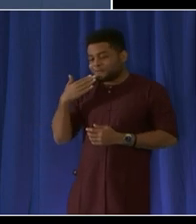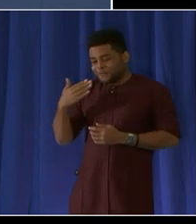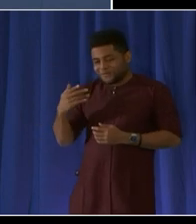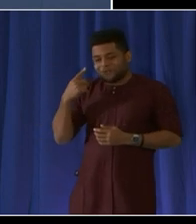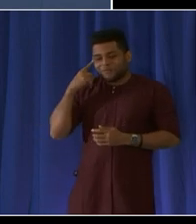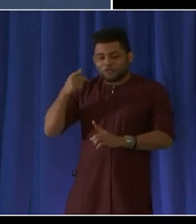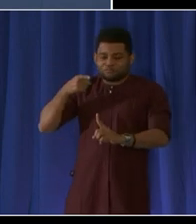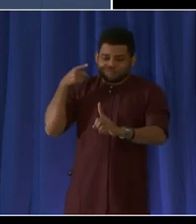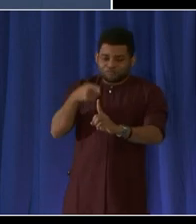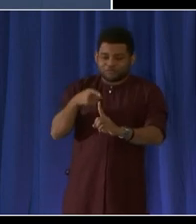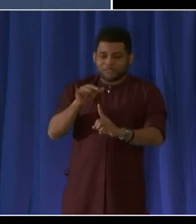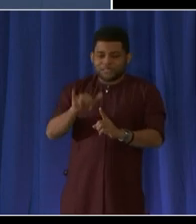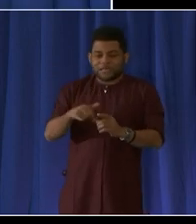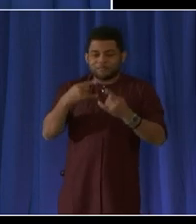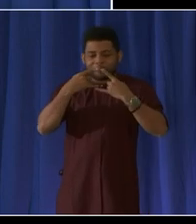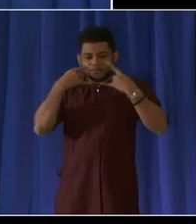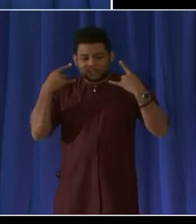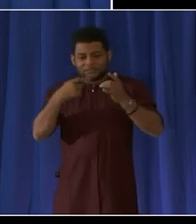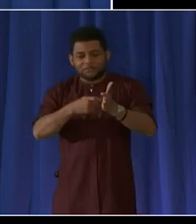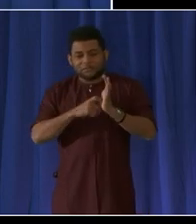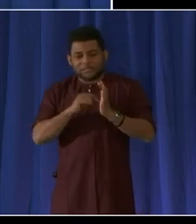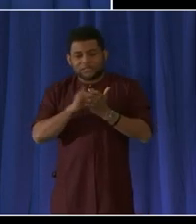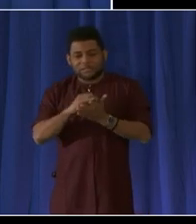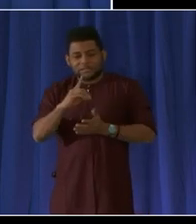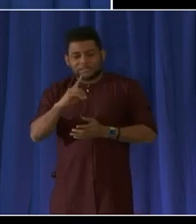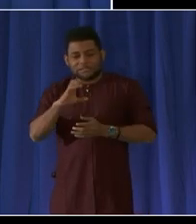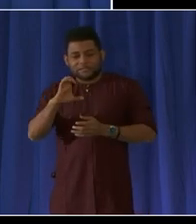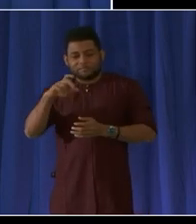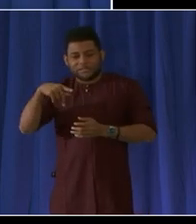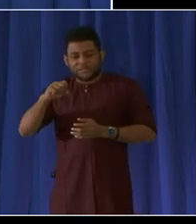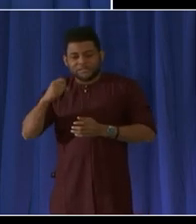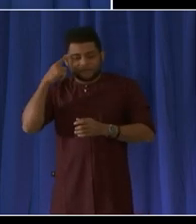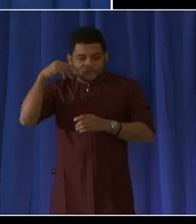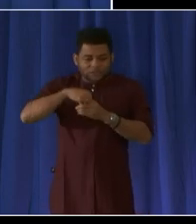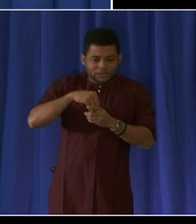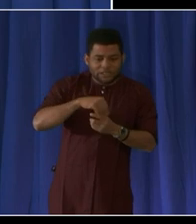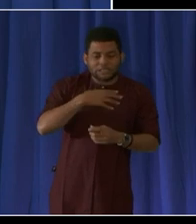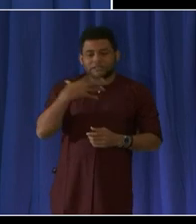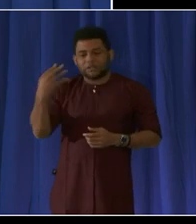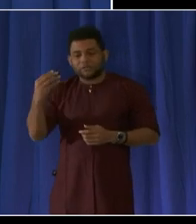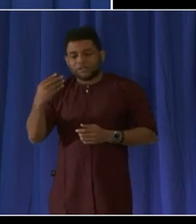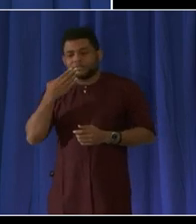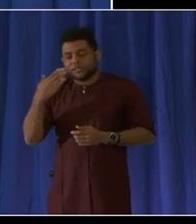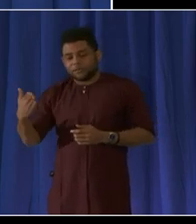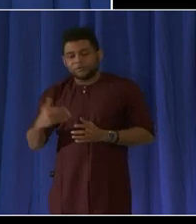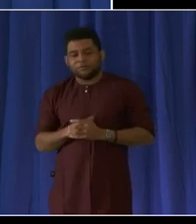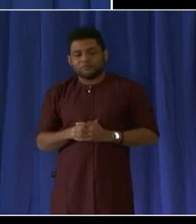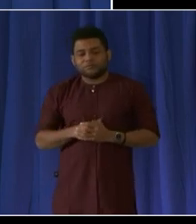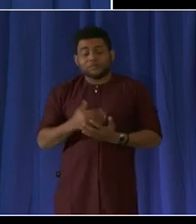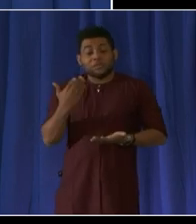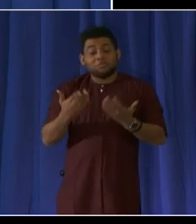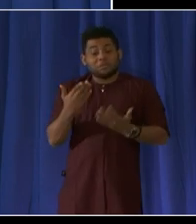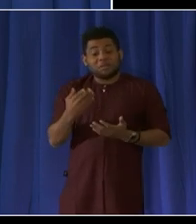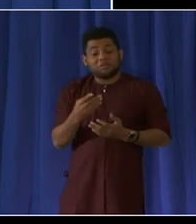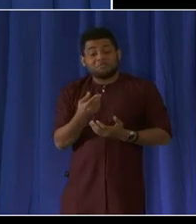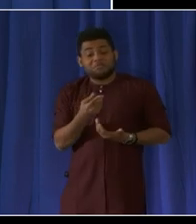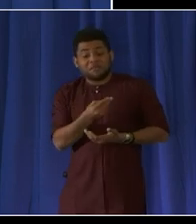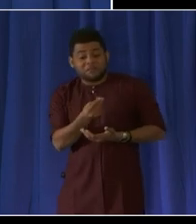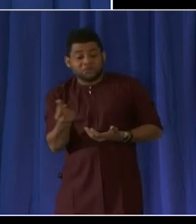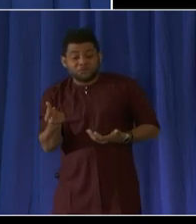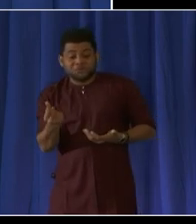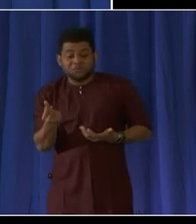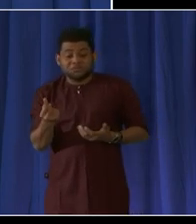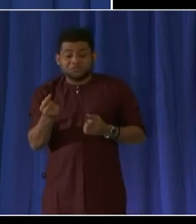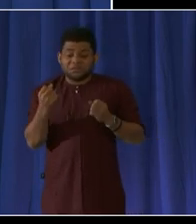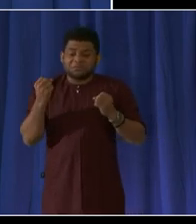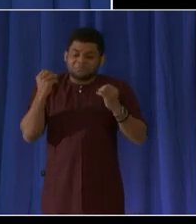the masking and the mask mandate that DCPS has established for both indoors and outdoors. You make several relevant